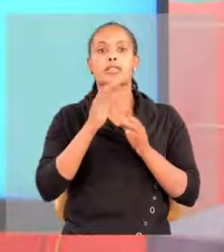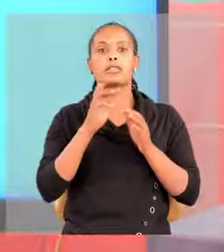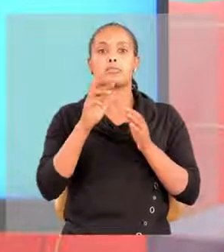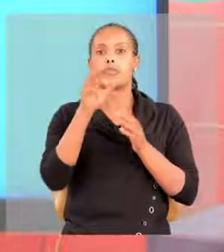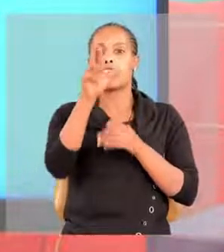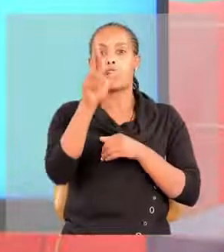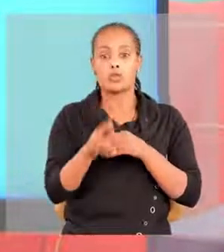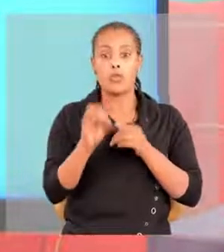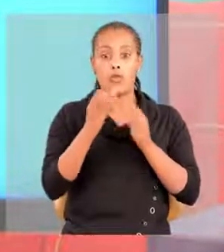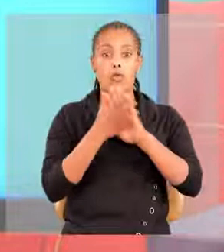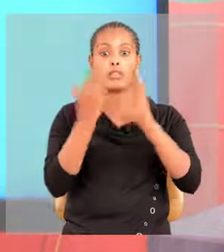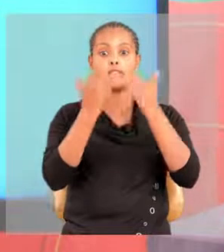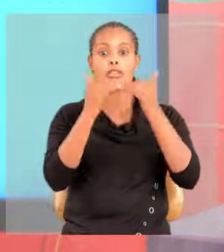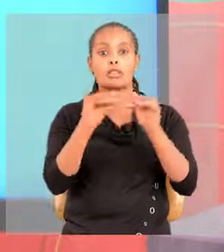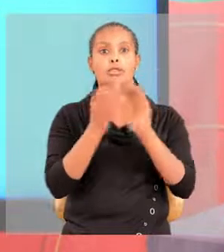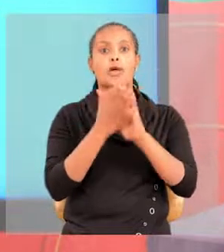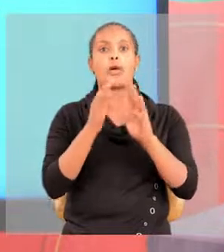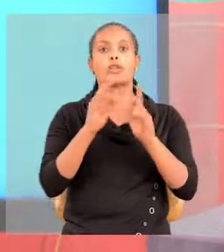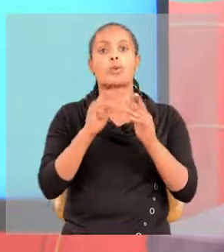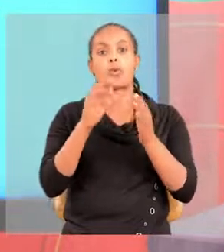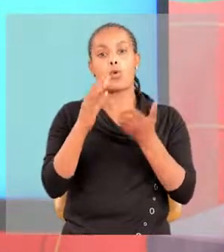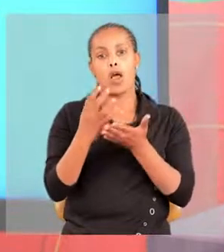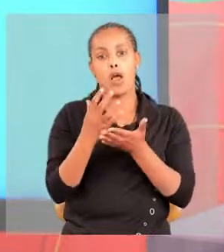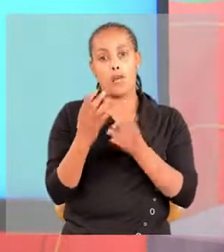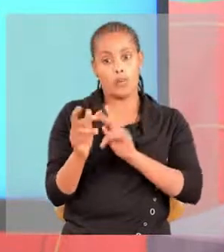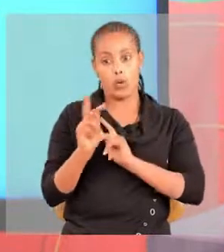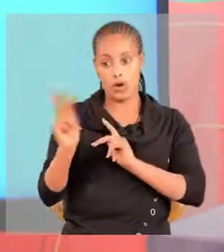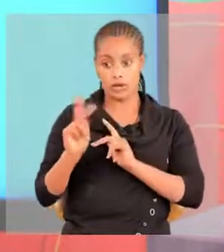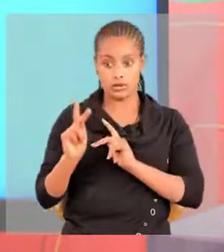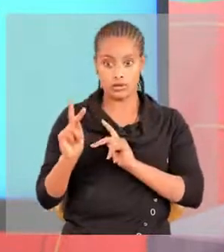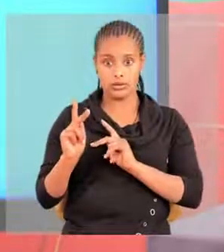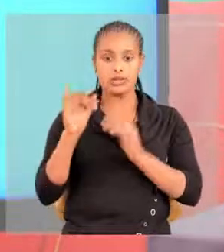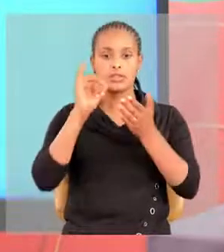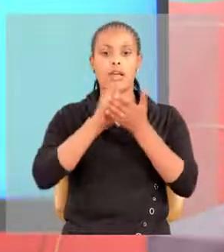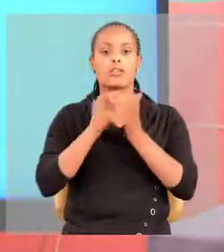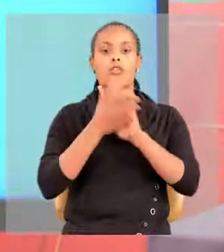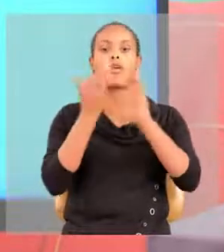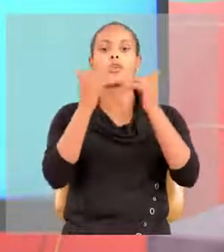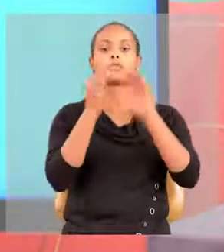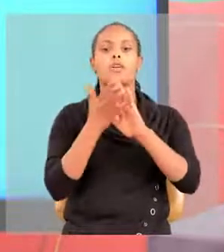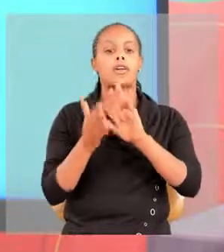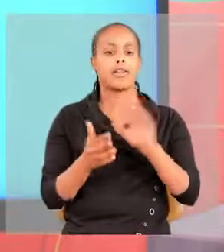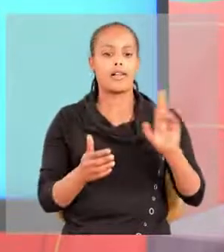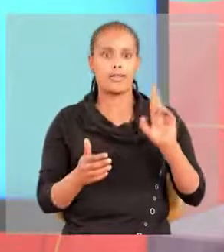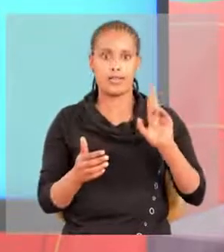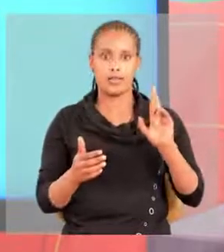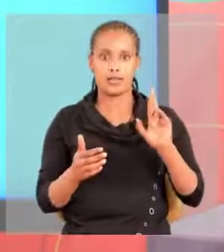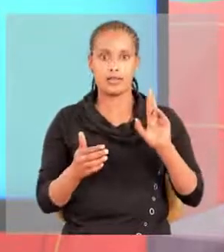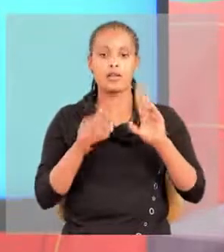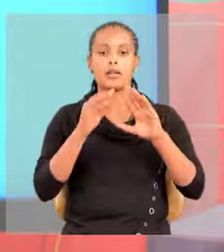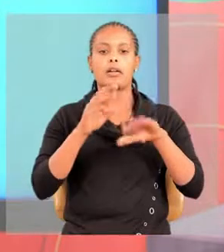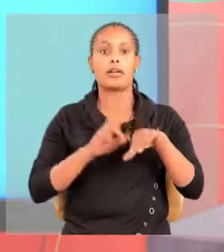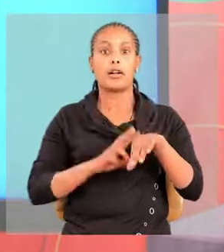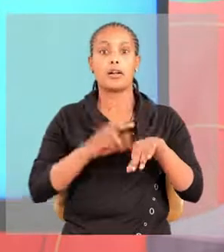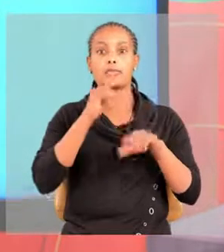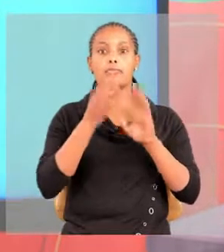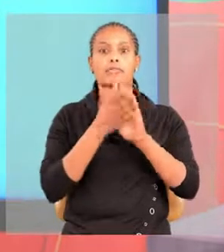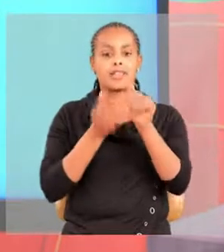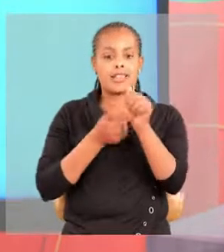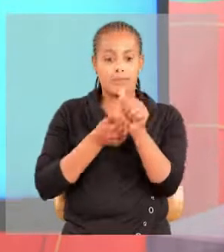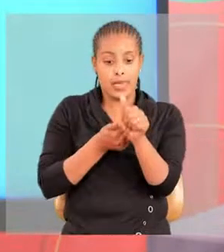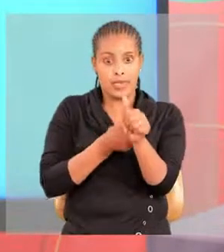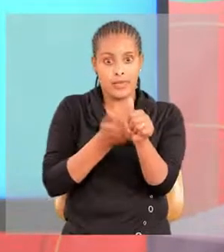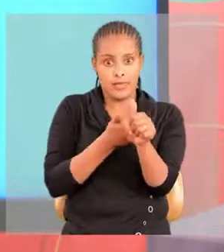of concentration of the product to that of concentration of reactant raised to their